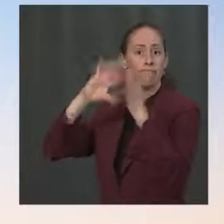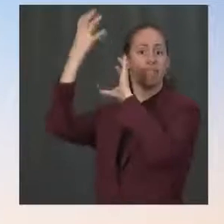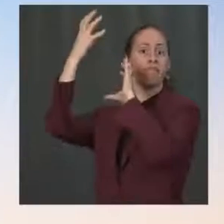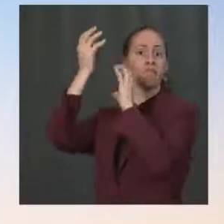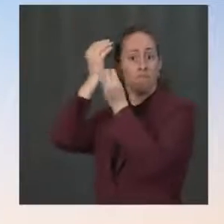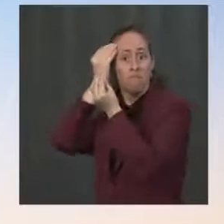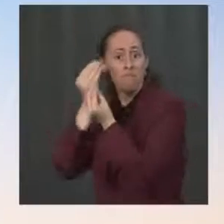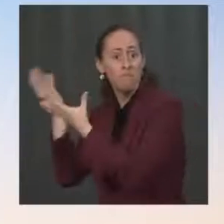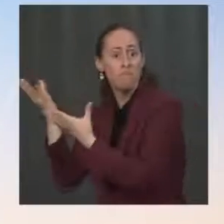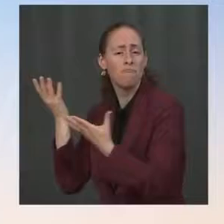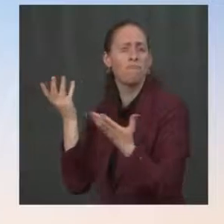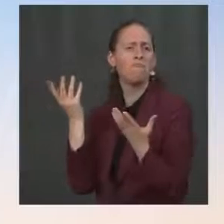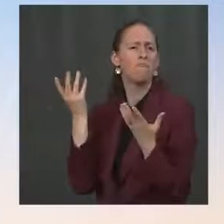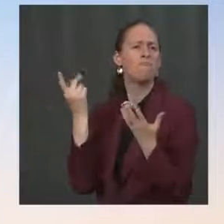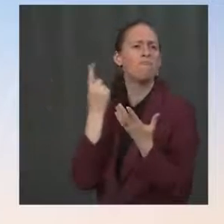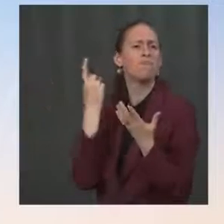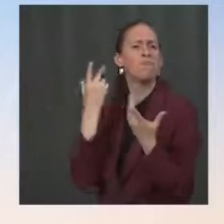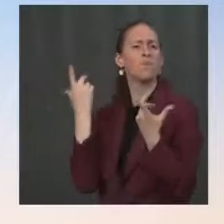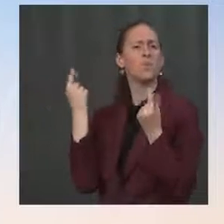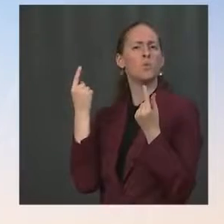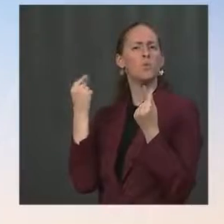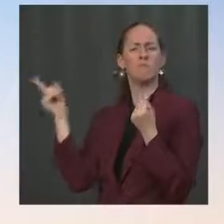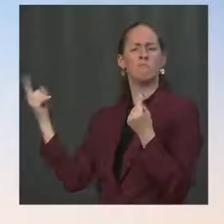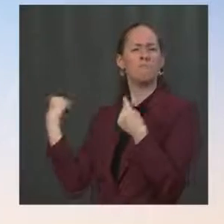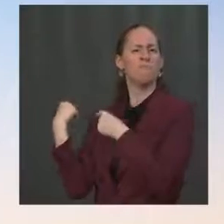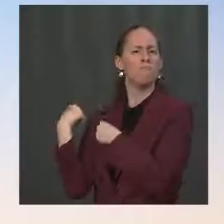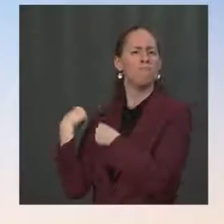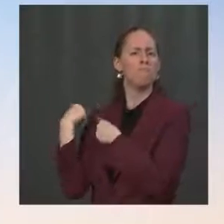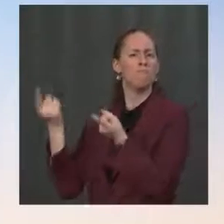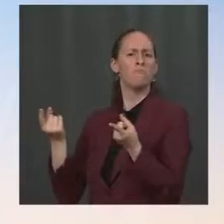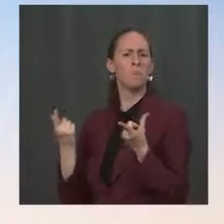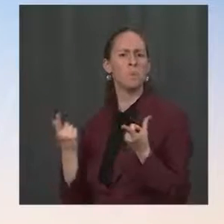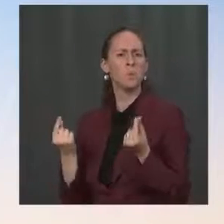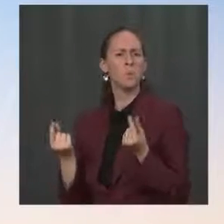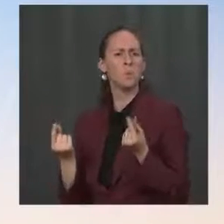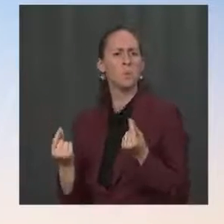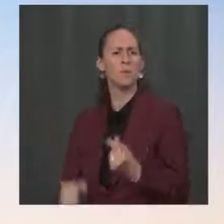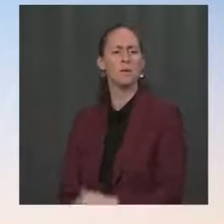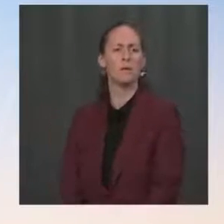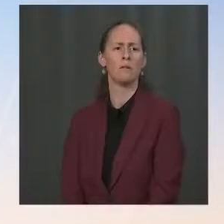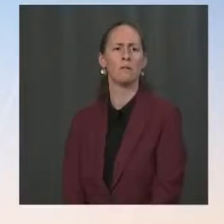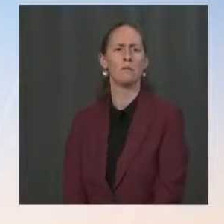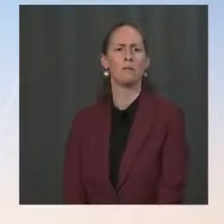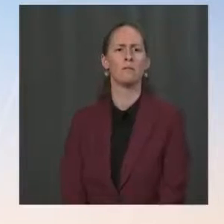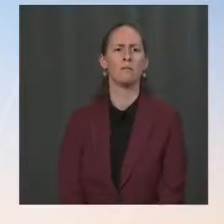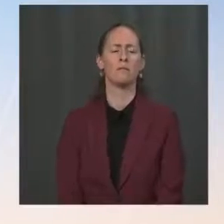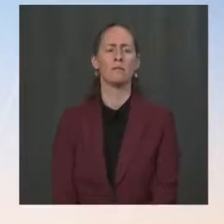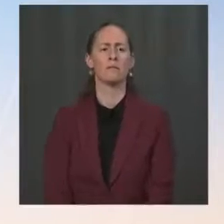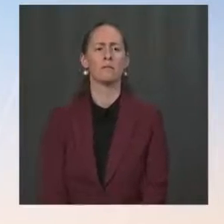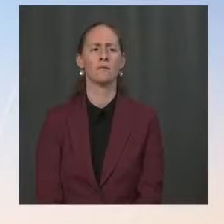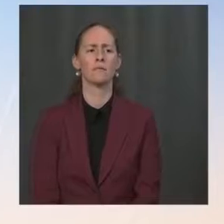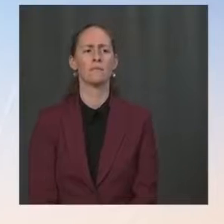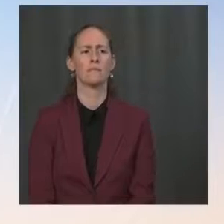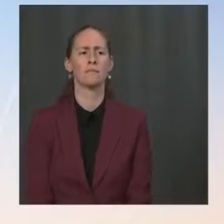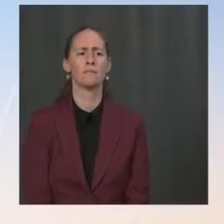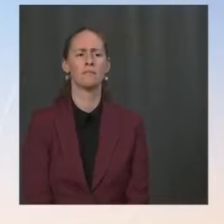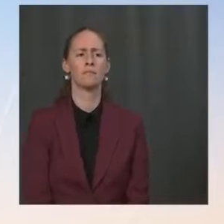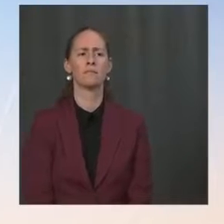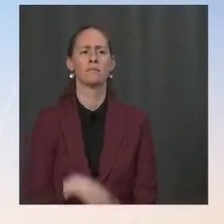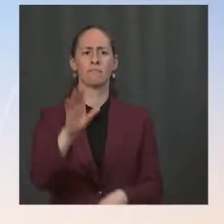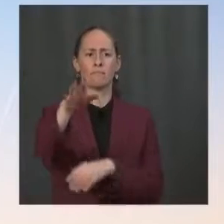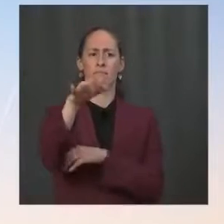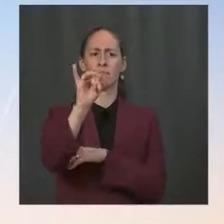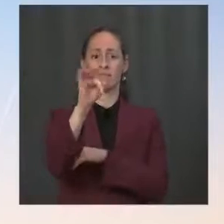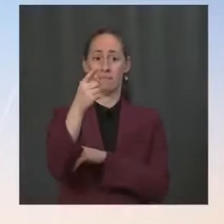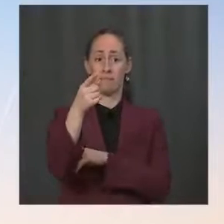color behind the scenes today. Sure. For people who are watching, color means additional details of what he was up to. I will say, Karen,